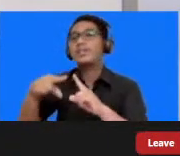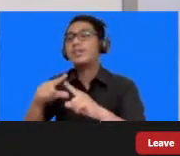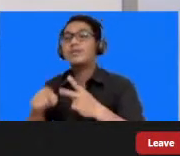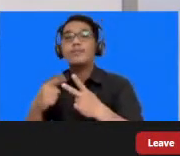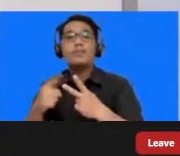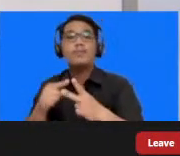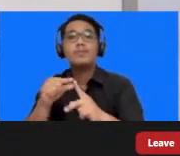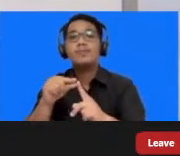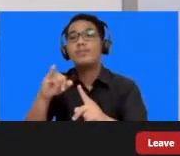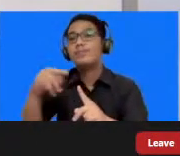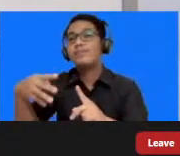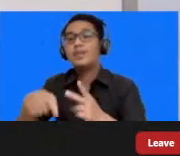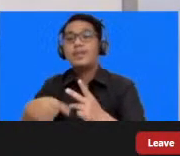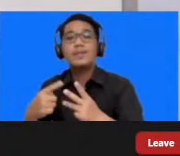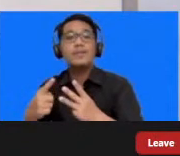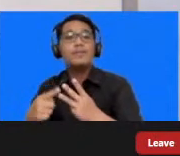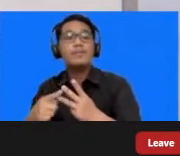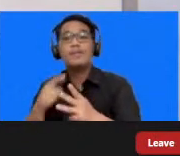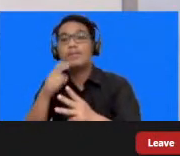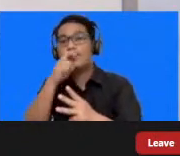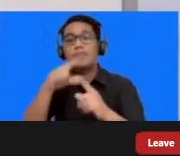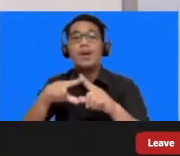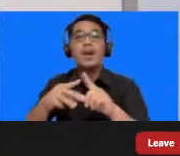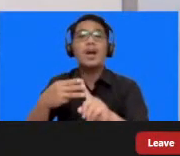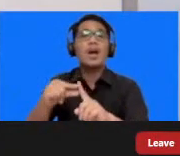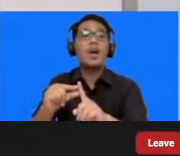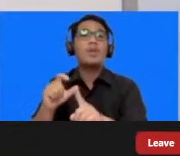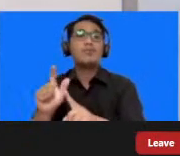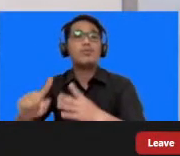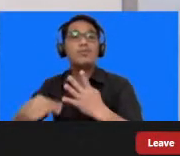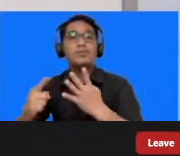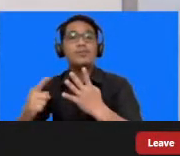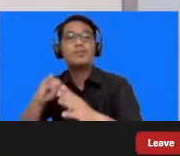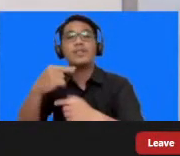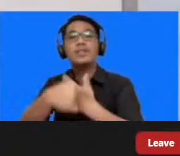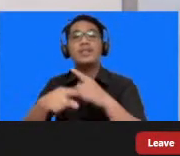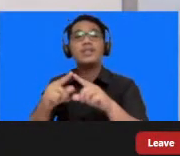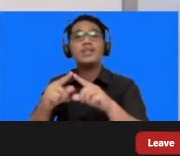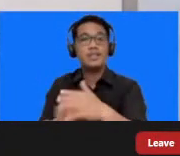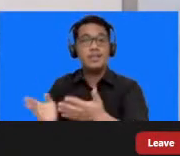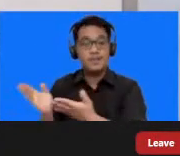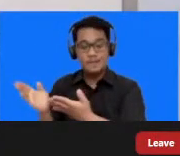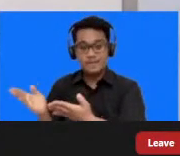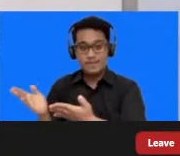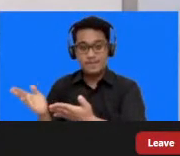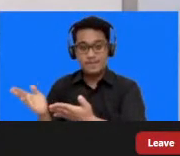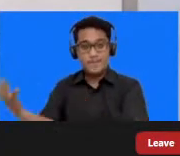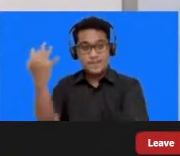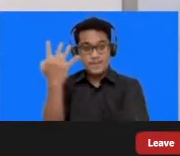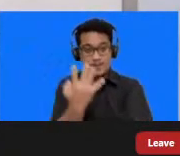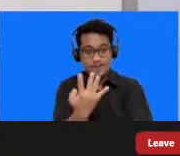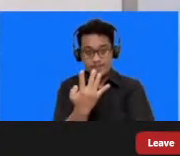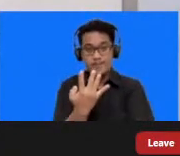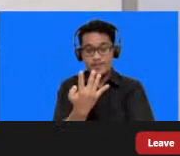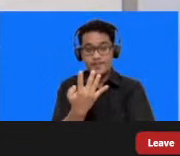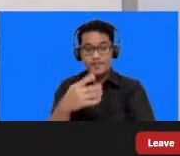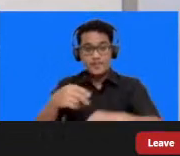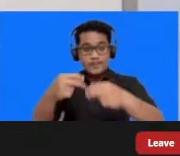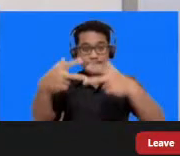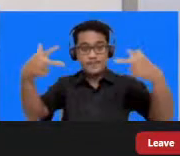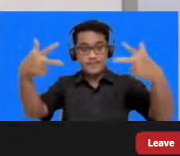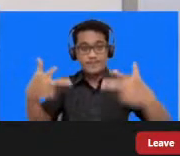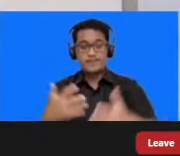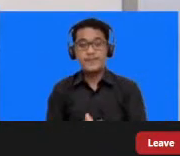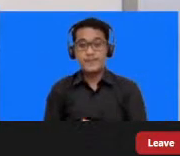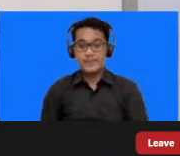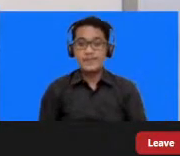Kusmadiana, MPS-SP. Please kindly open your camera to join this group photo session.